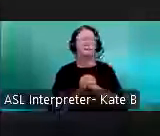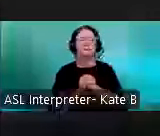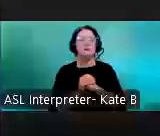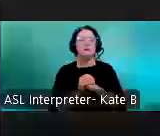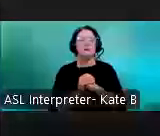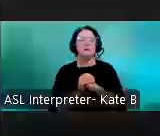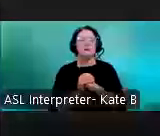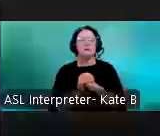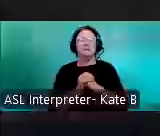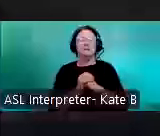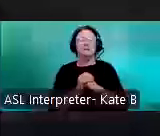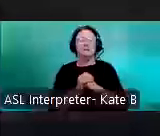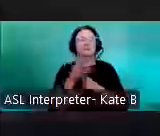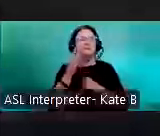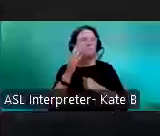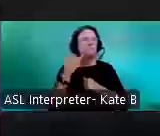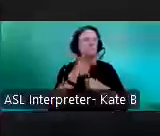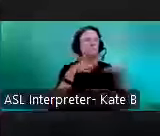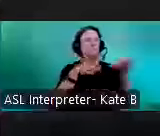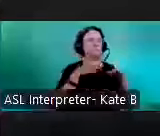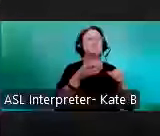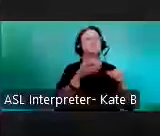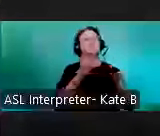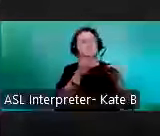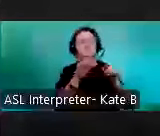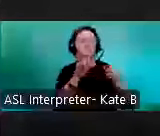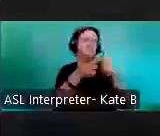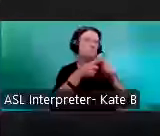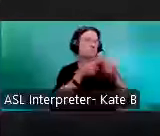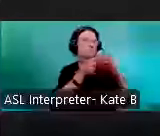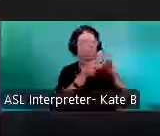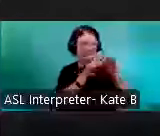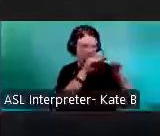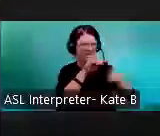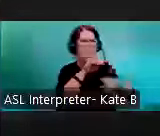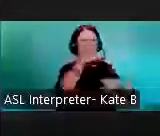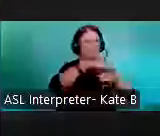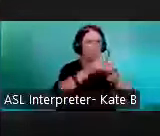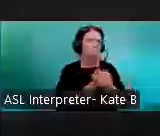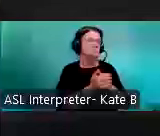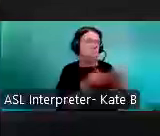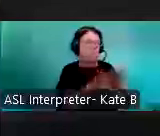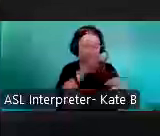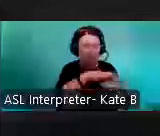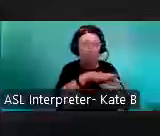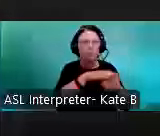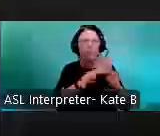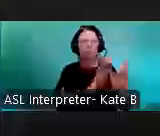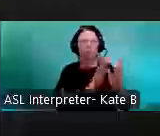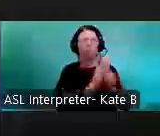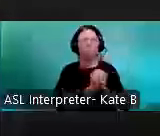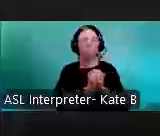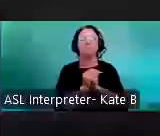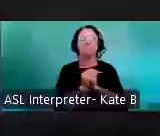time encouraging you all to talk to your friends and family about voting, about registering to vote. Wanted to share